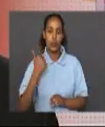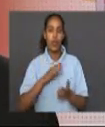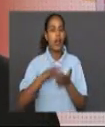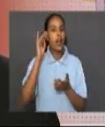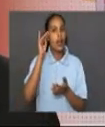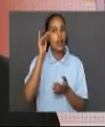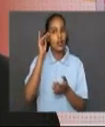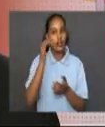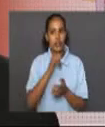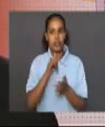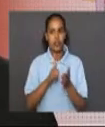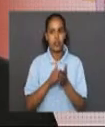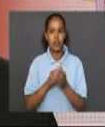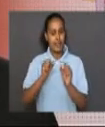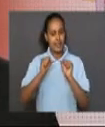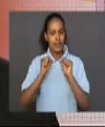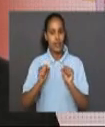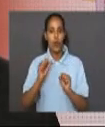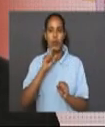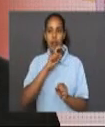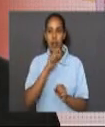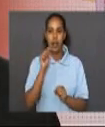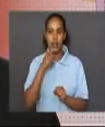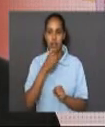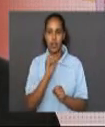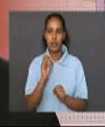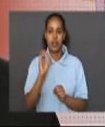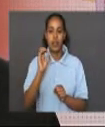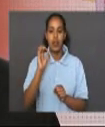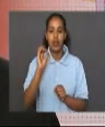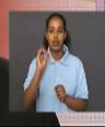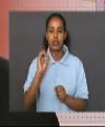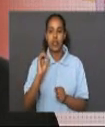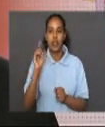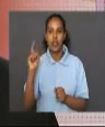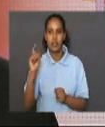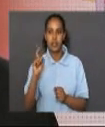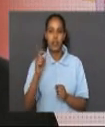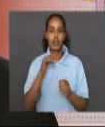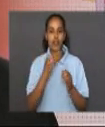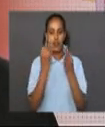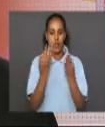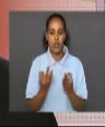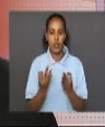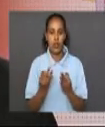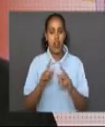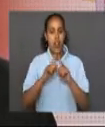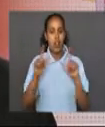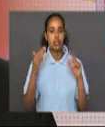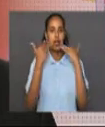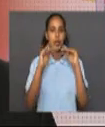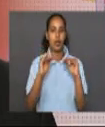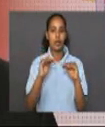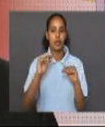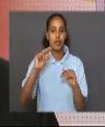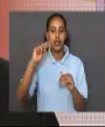We learned that it is a strong acid and oxidizer, and it forms a large amount